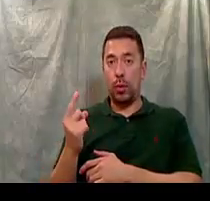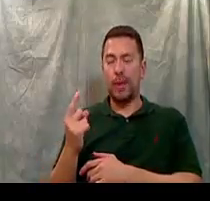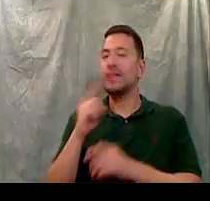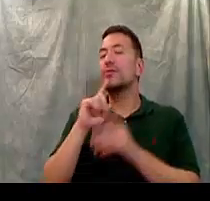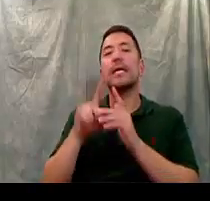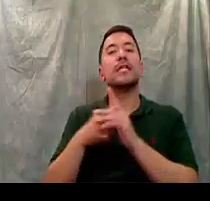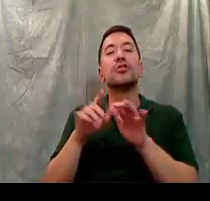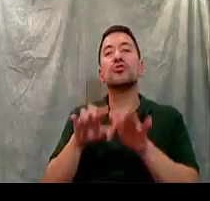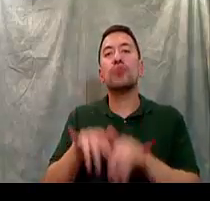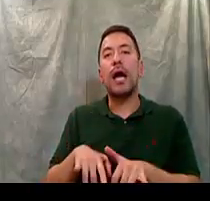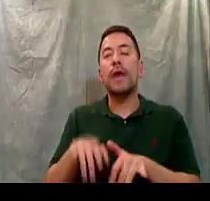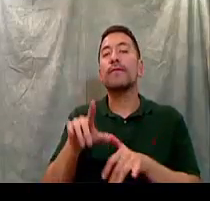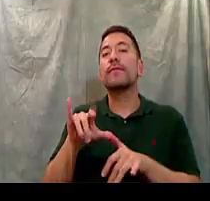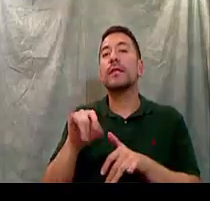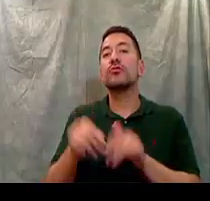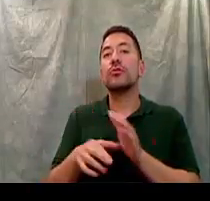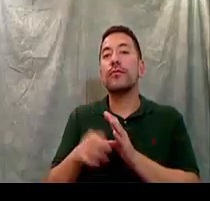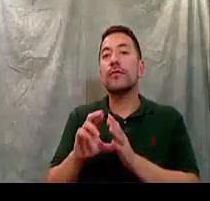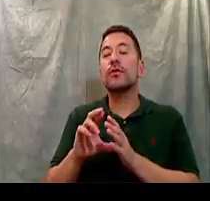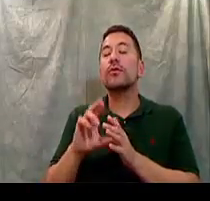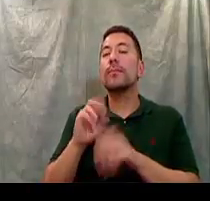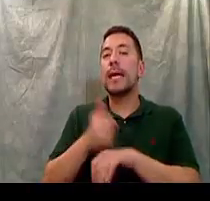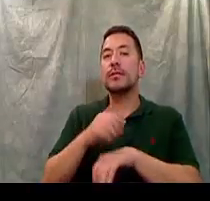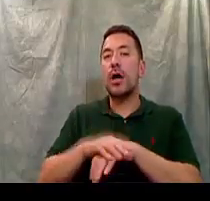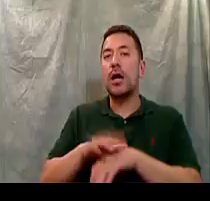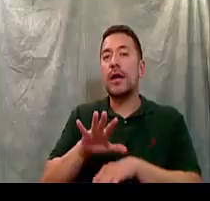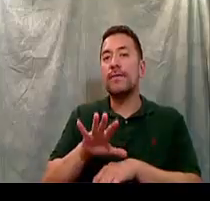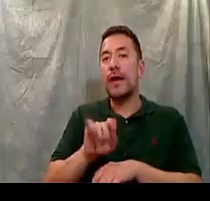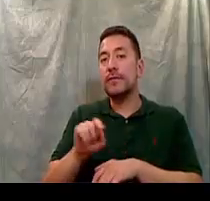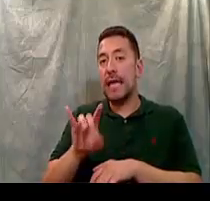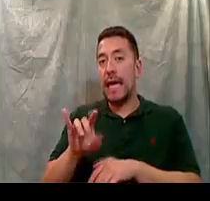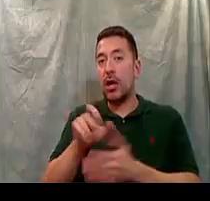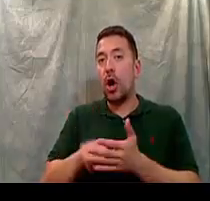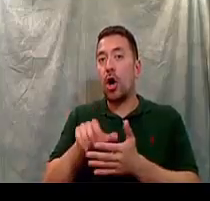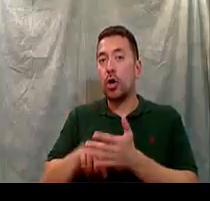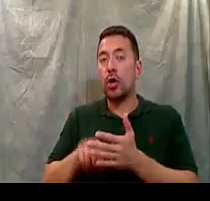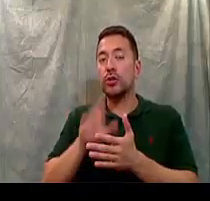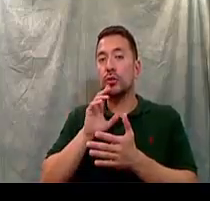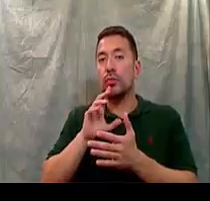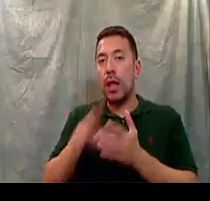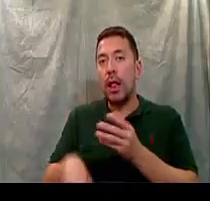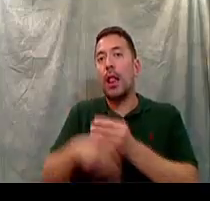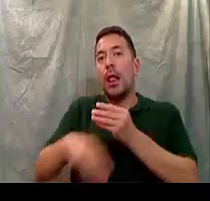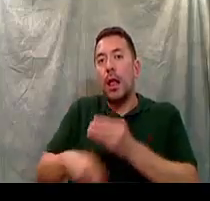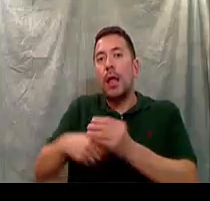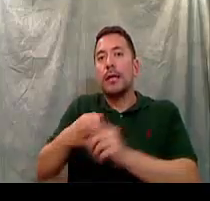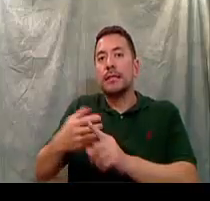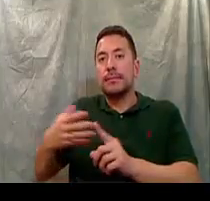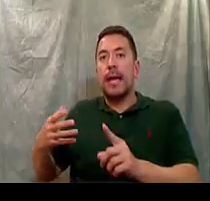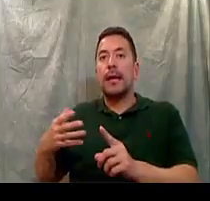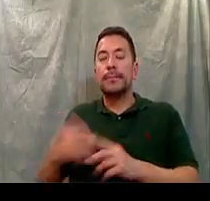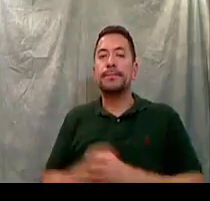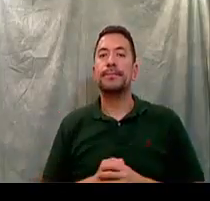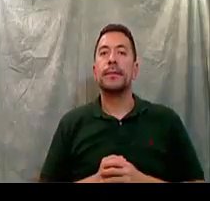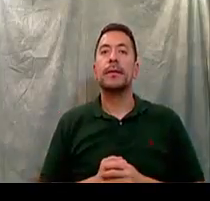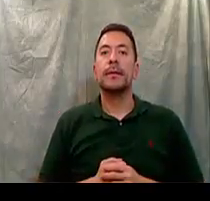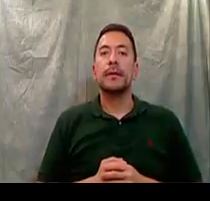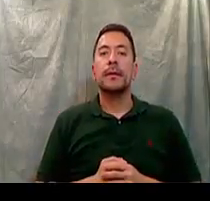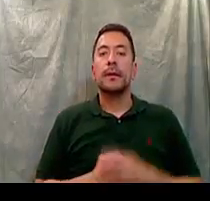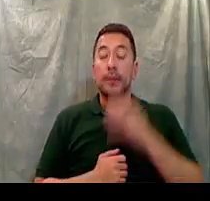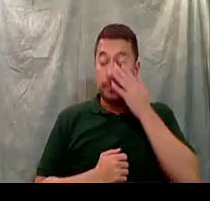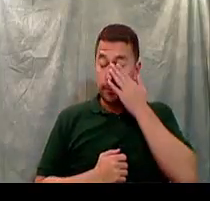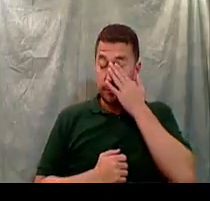of a literature review that starts on 5 to 8 articles, which we then build and expand upon. So based on some of the things